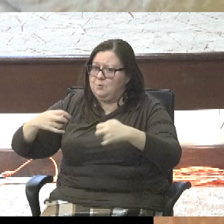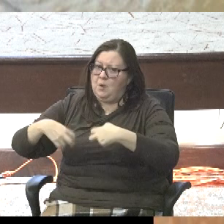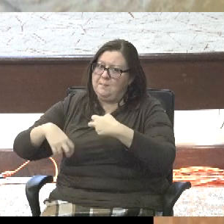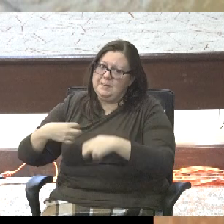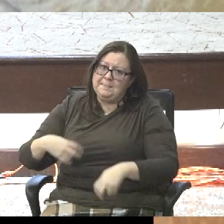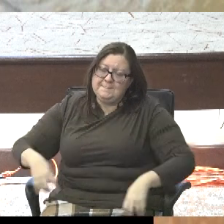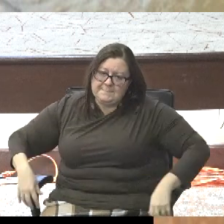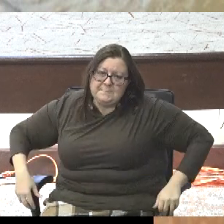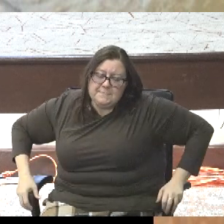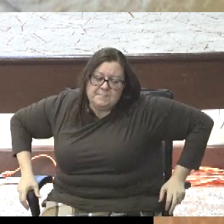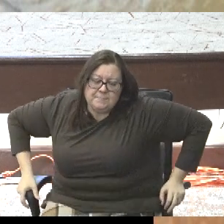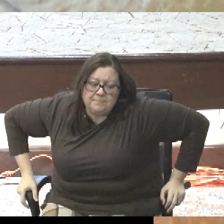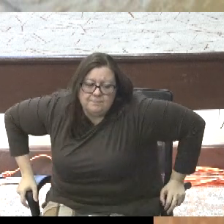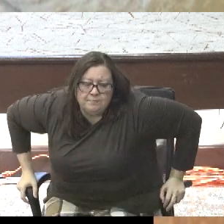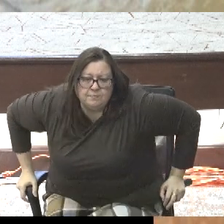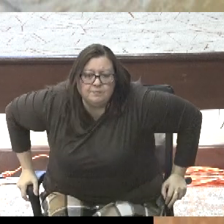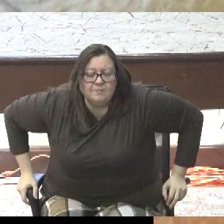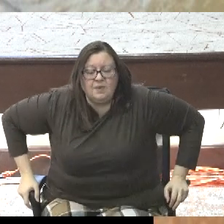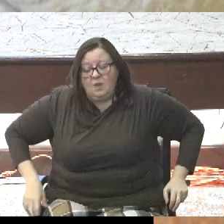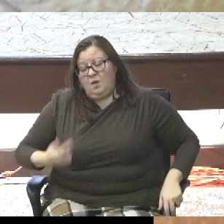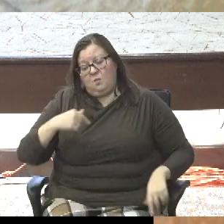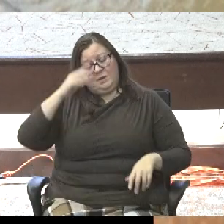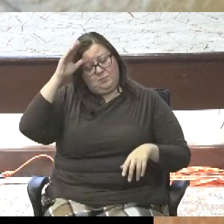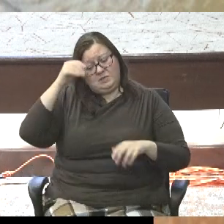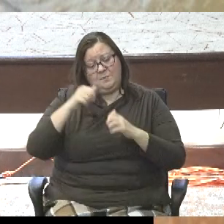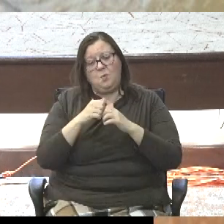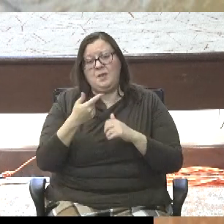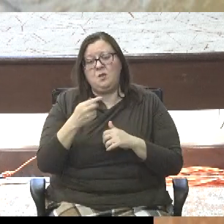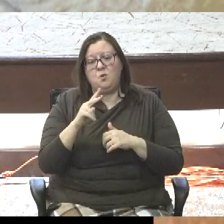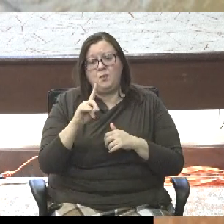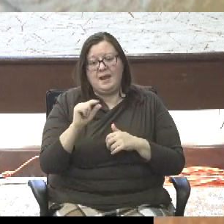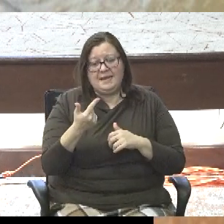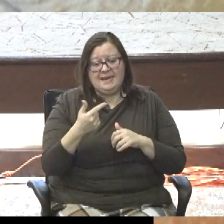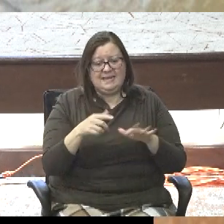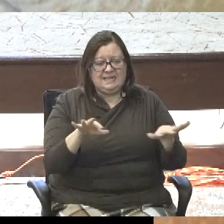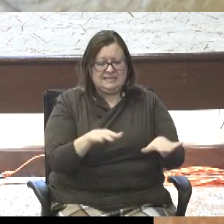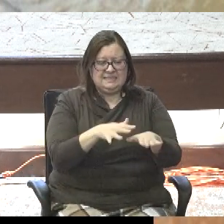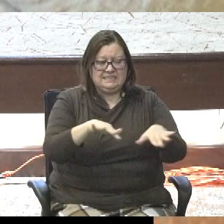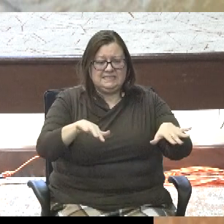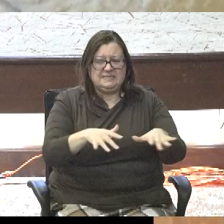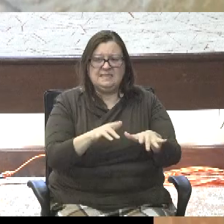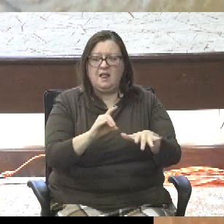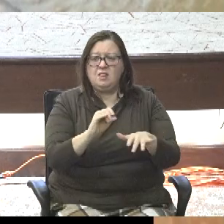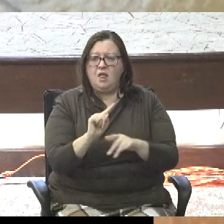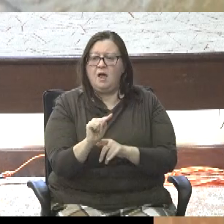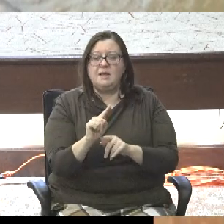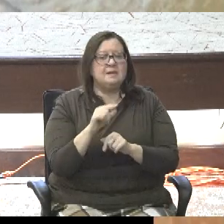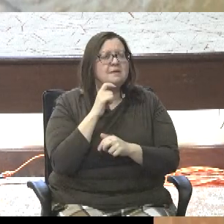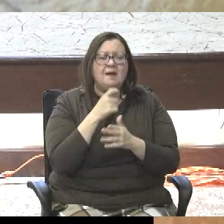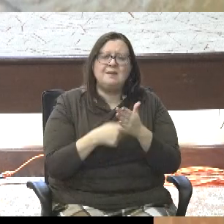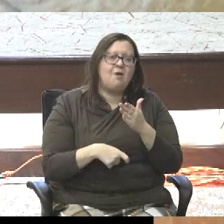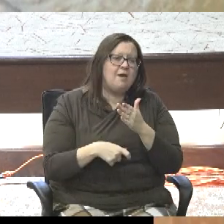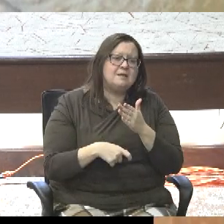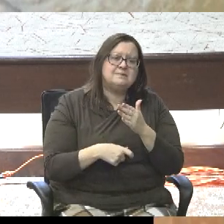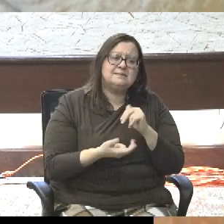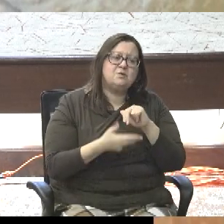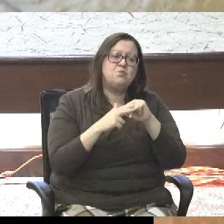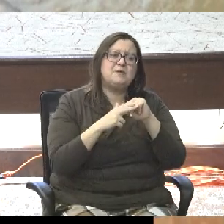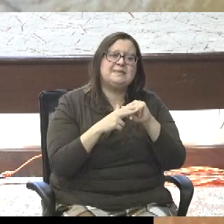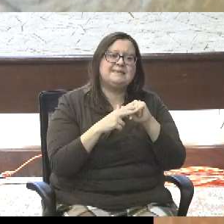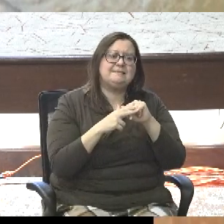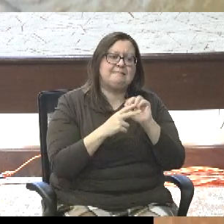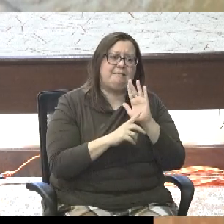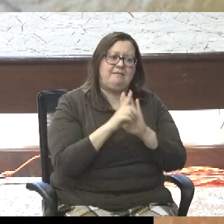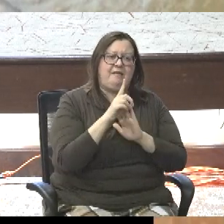problem. So we stuck to our guns on the lot grading, and that's not really a cost that increases the cost